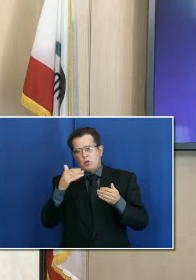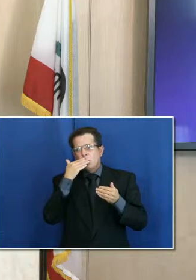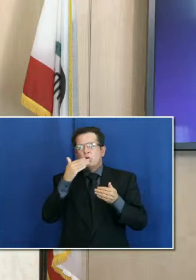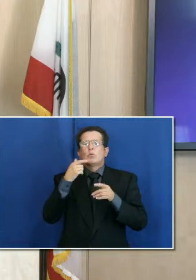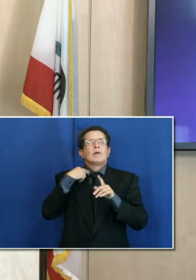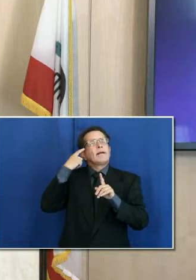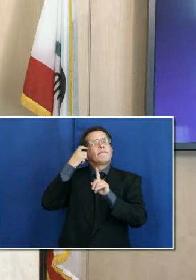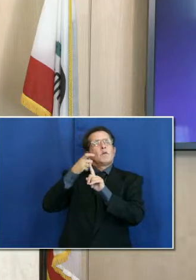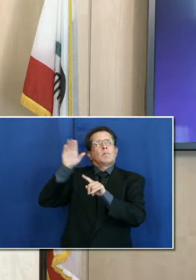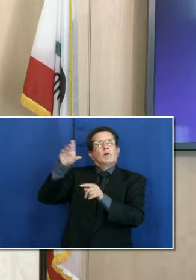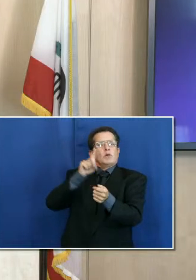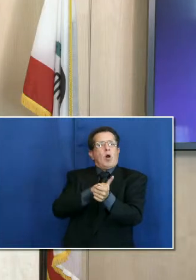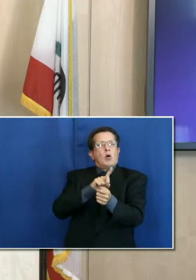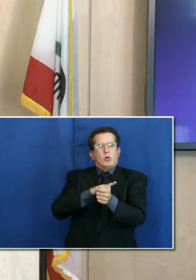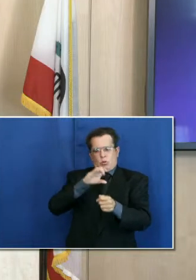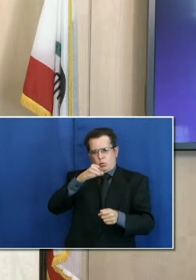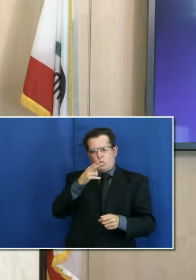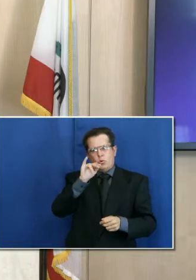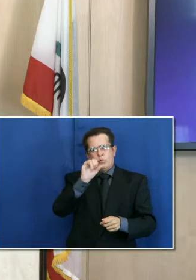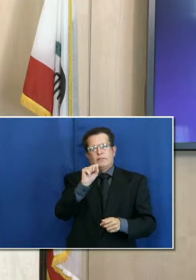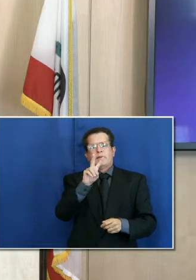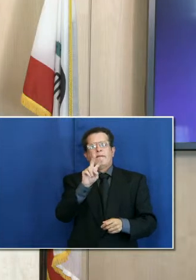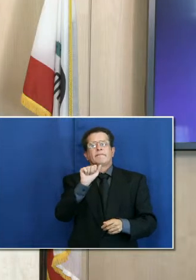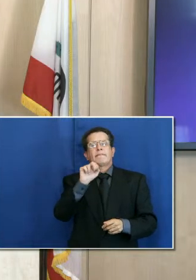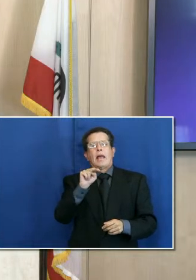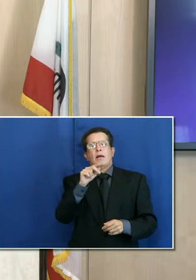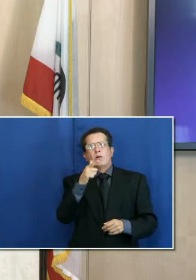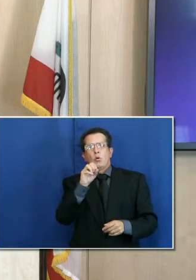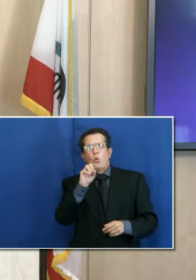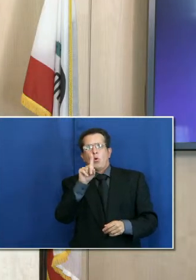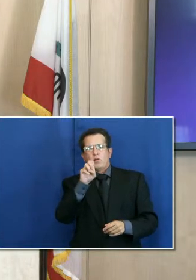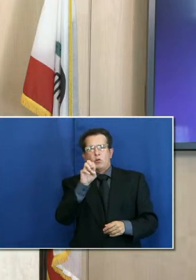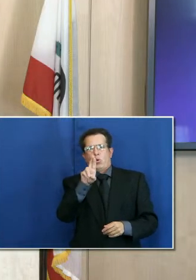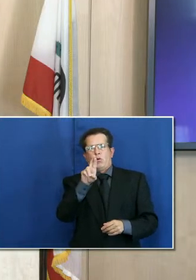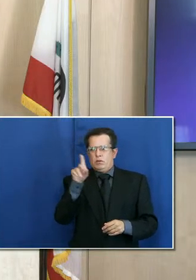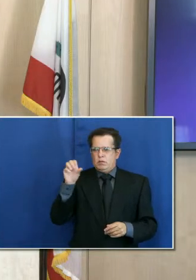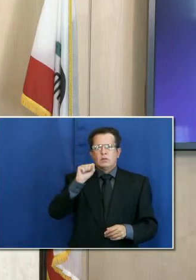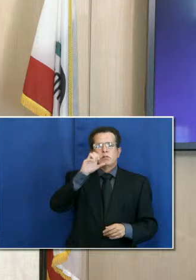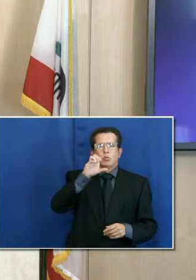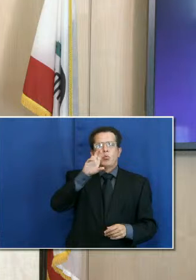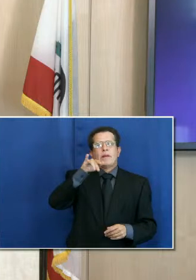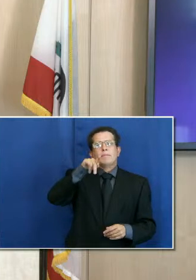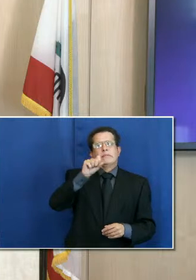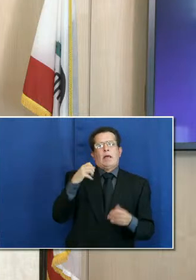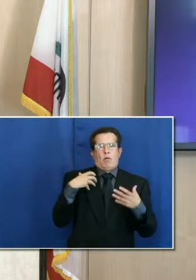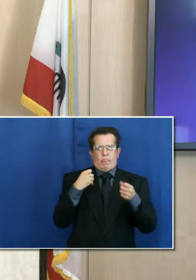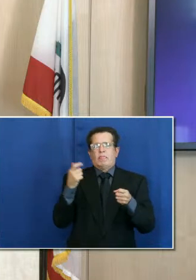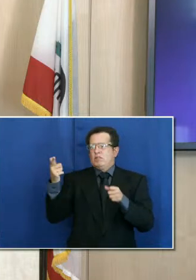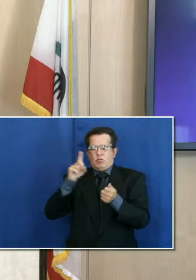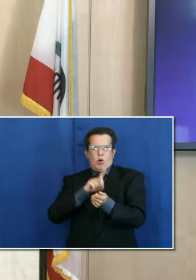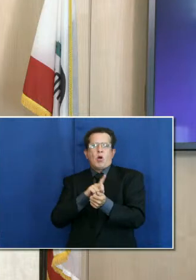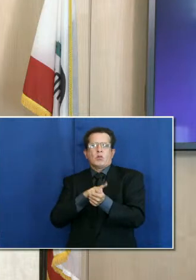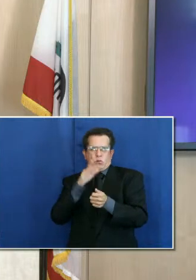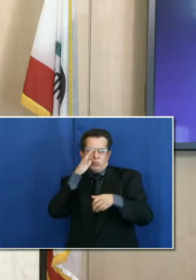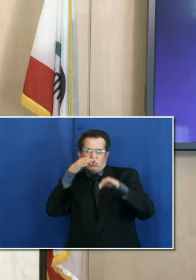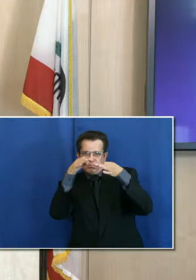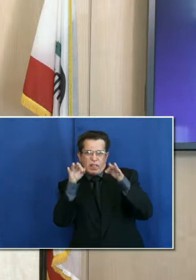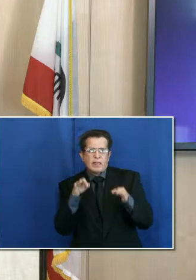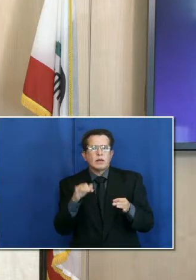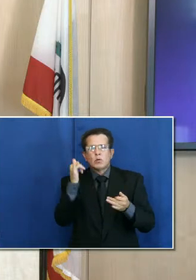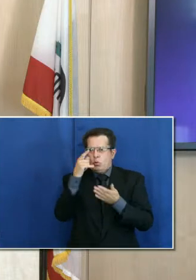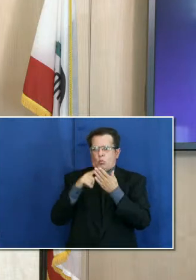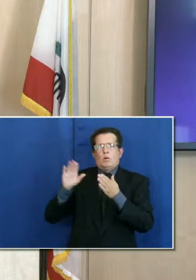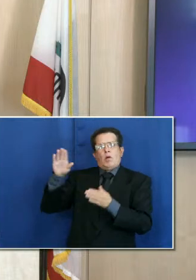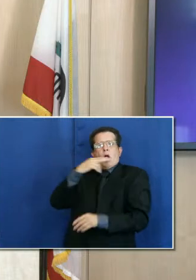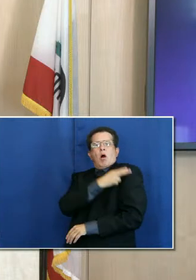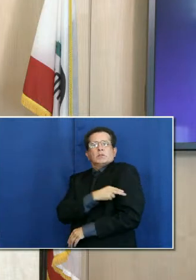Van Gorder at Scripps Health to just reinforce and remind ourselves of the impact on our healthcare systems, what our healthcare workers are